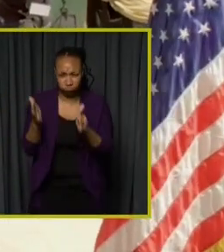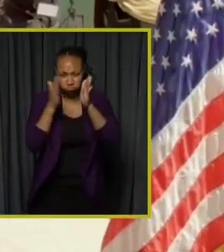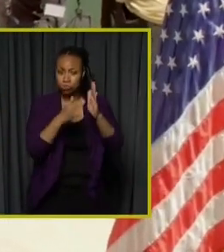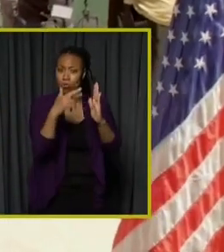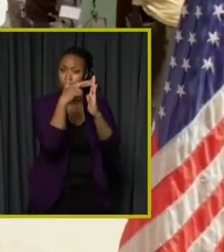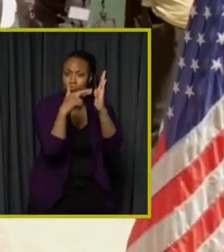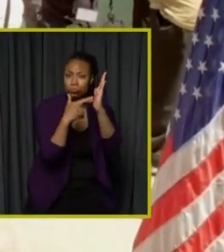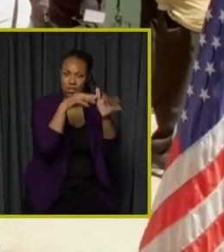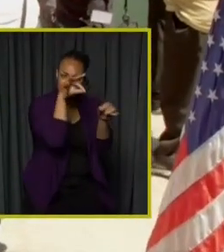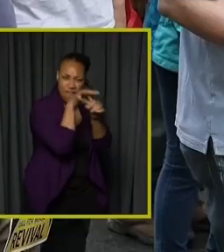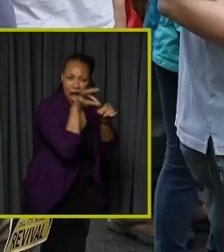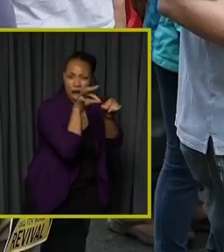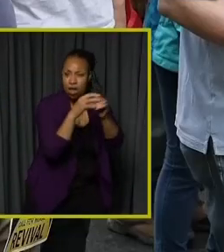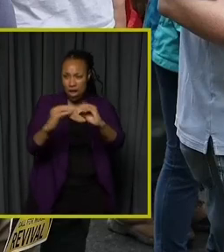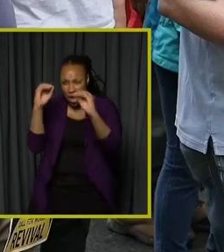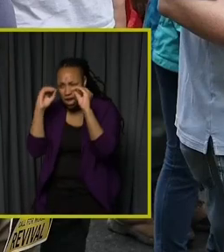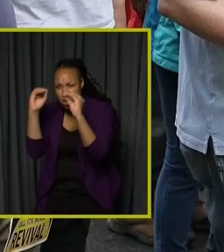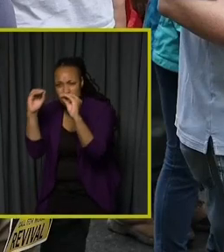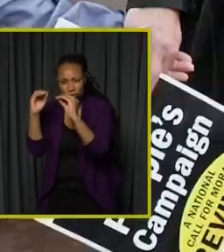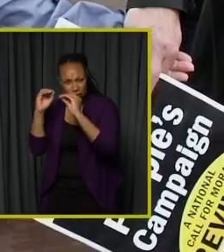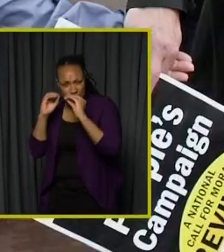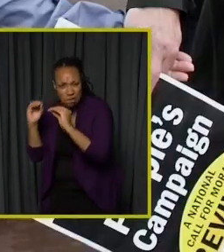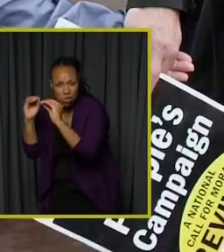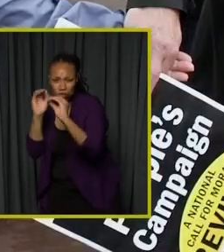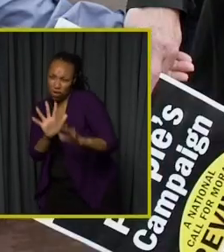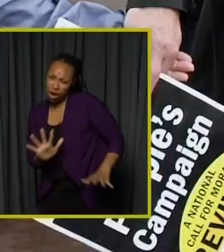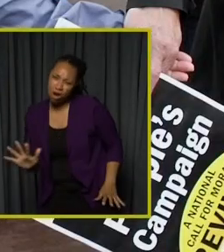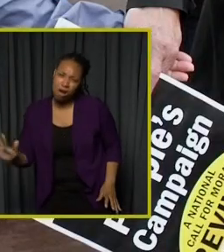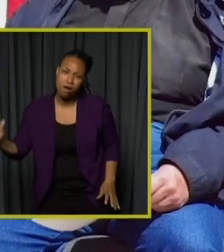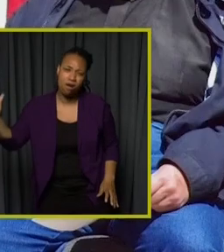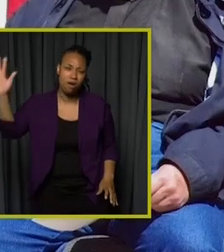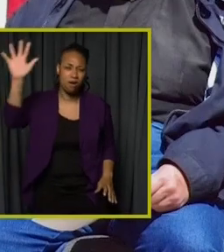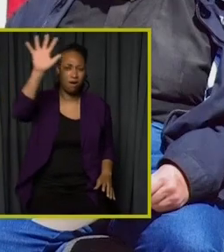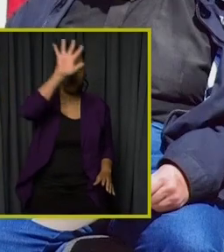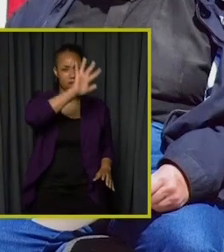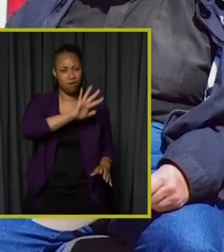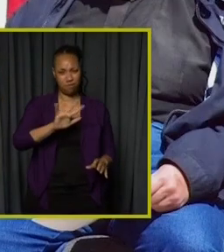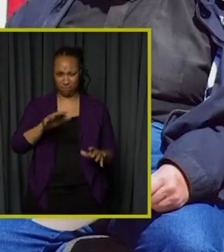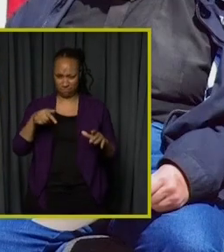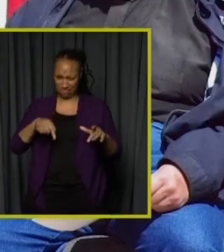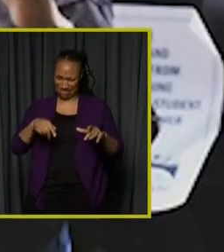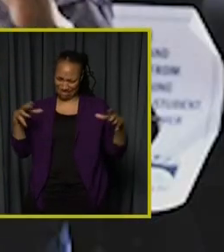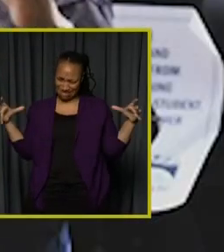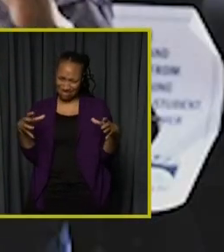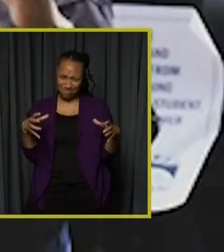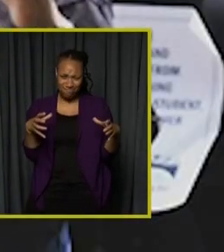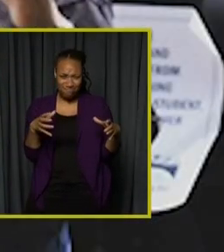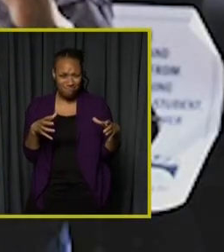Educating people for the movement who vote.